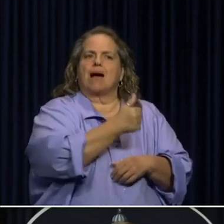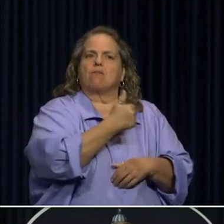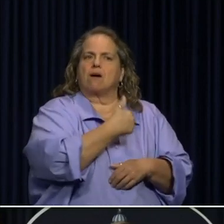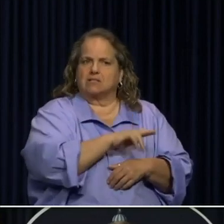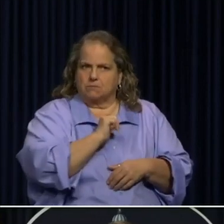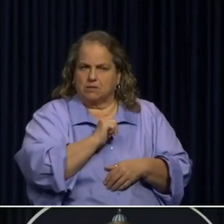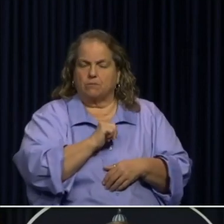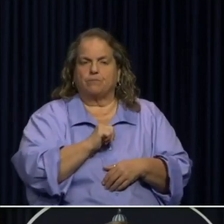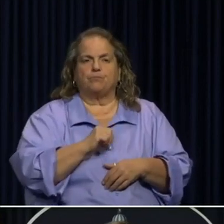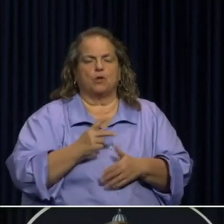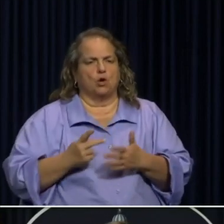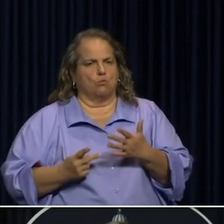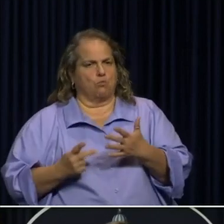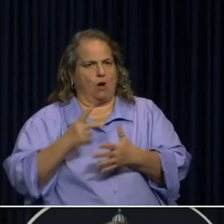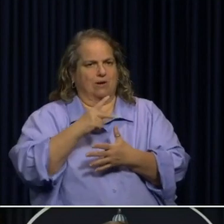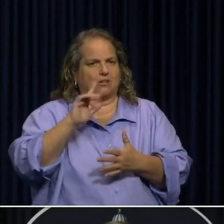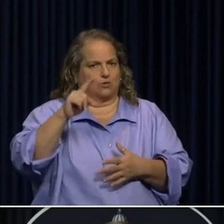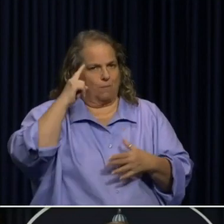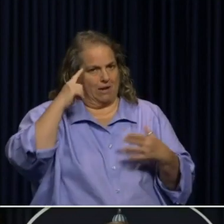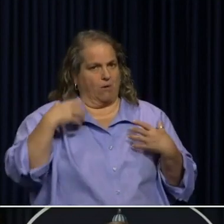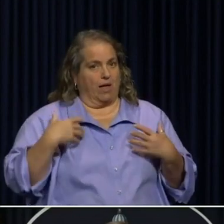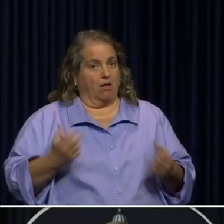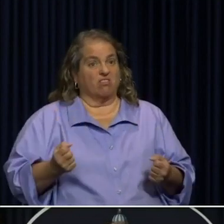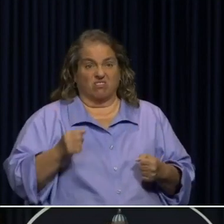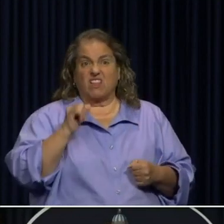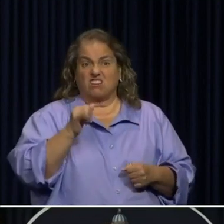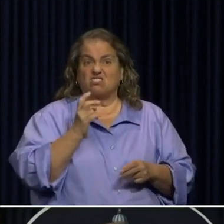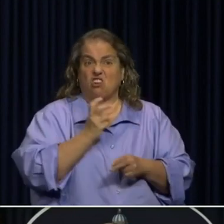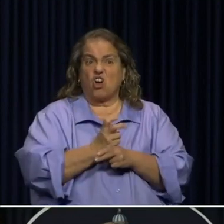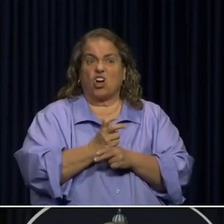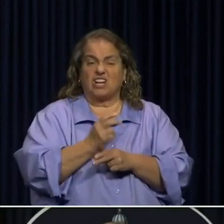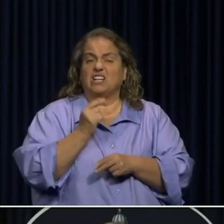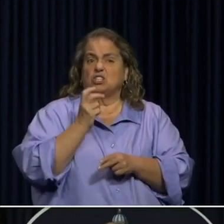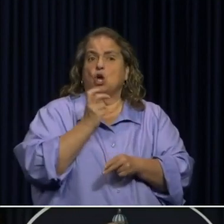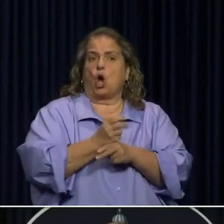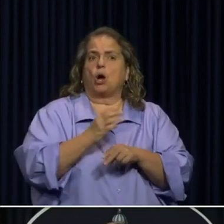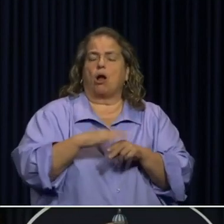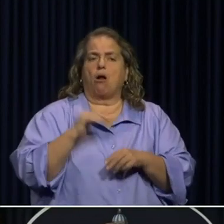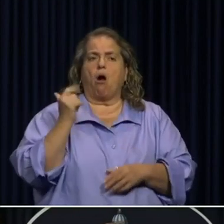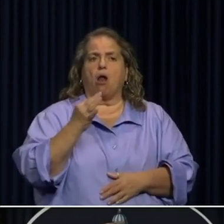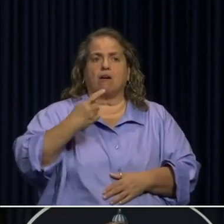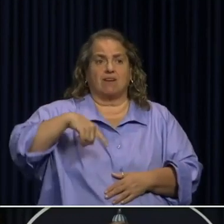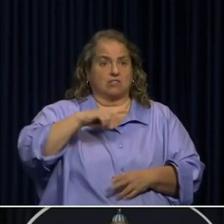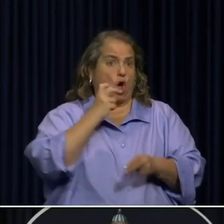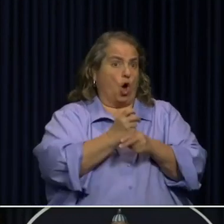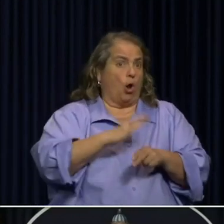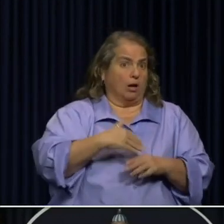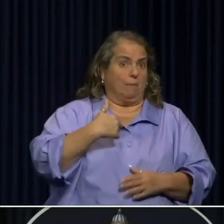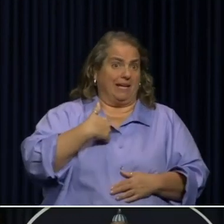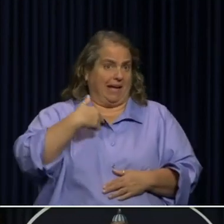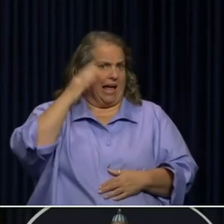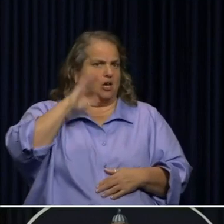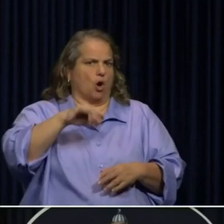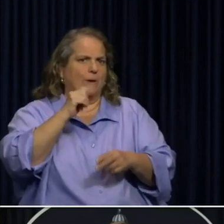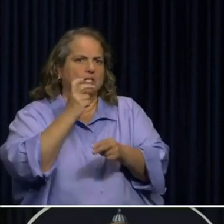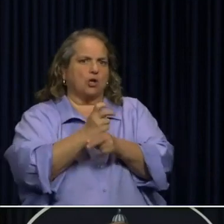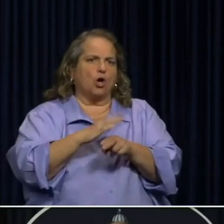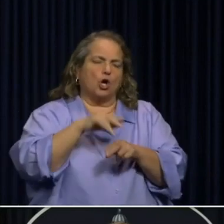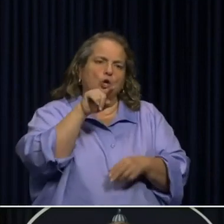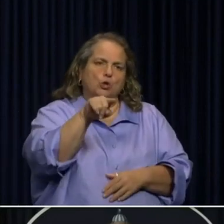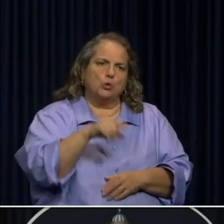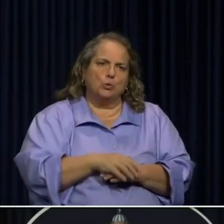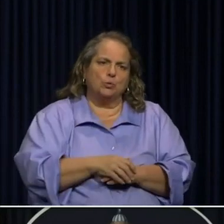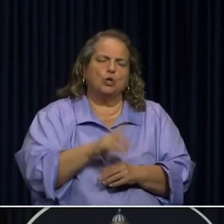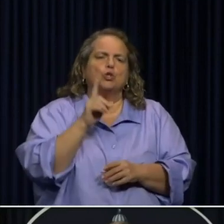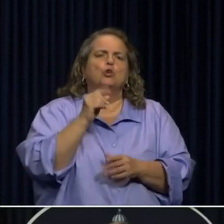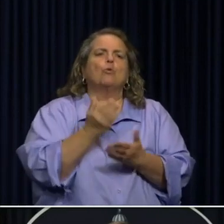Prioritize your mental health. This is hard. It's hard on all of us. It's hard on me. I know it's hard on you. Do the things